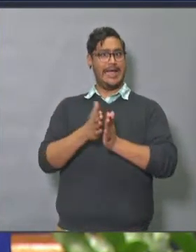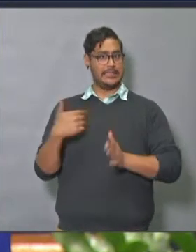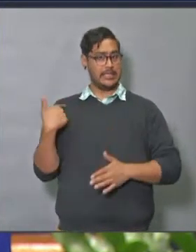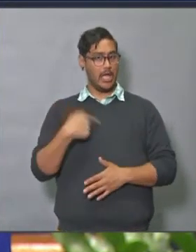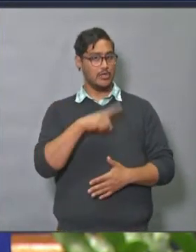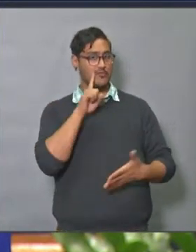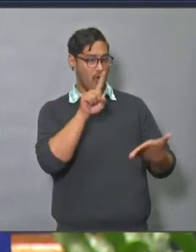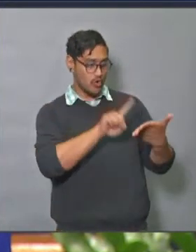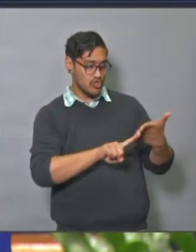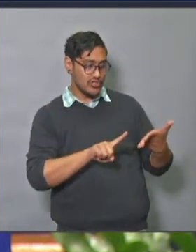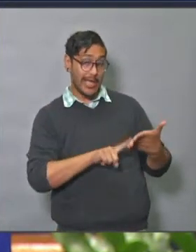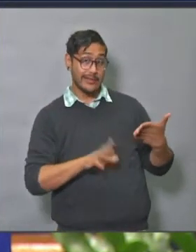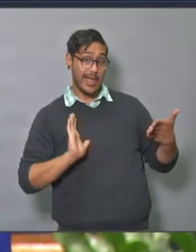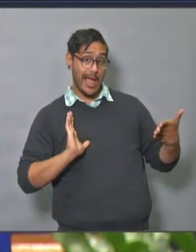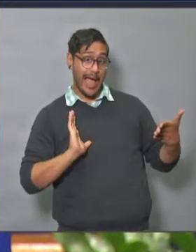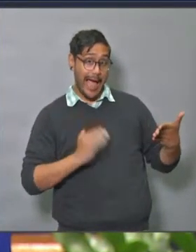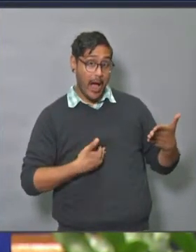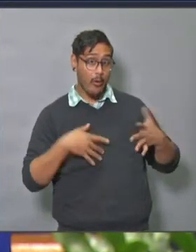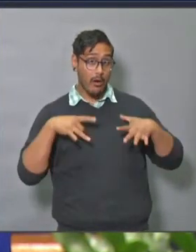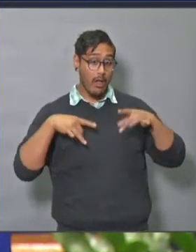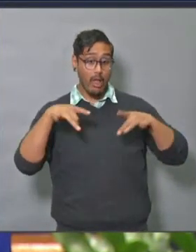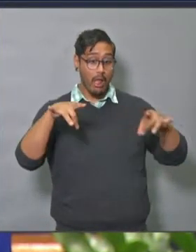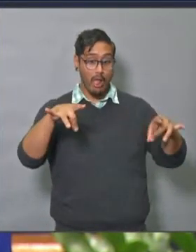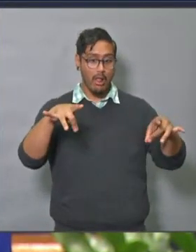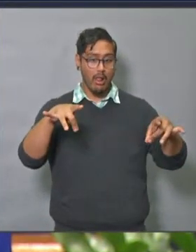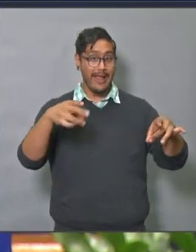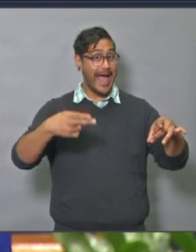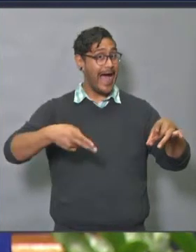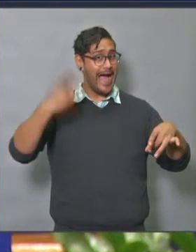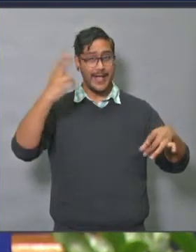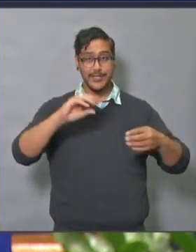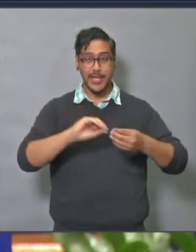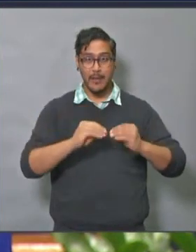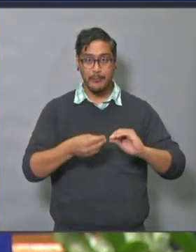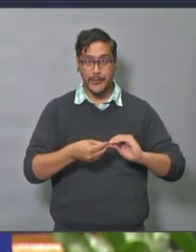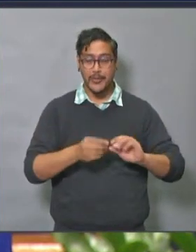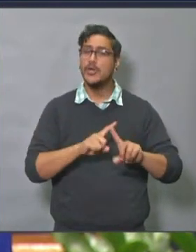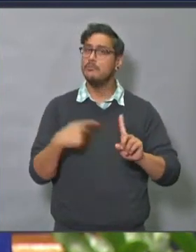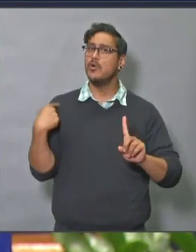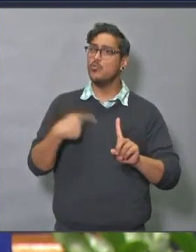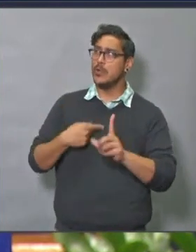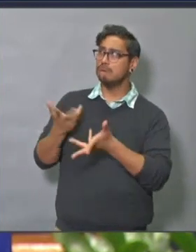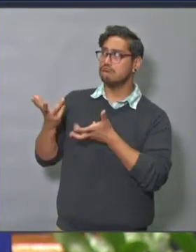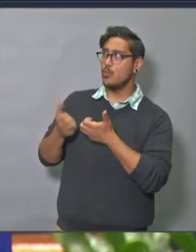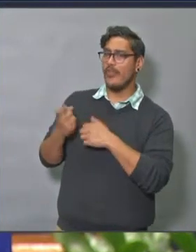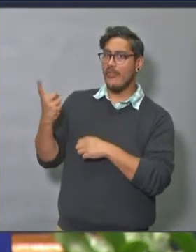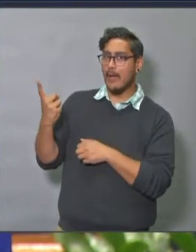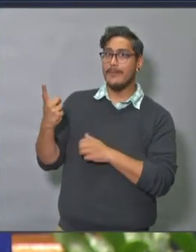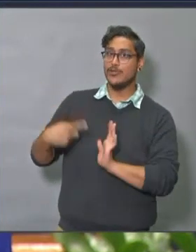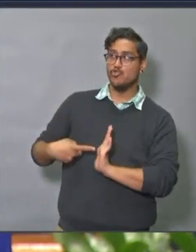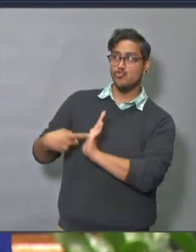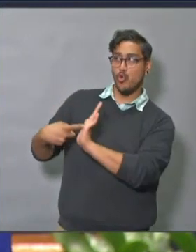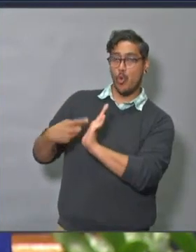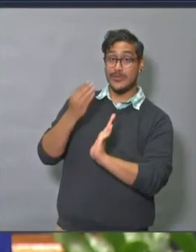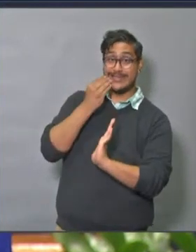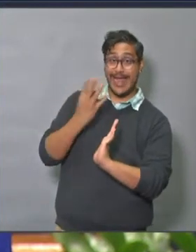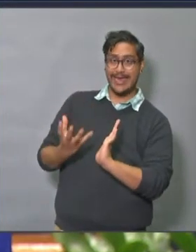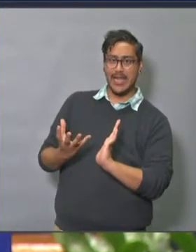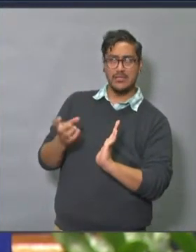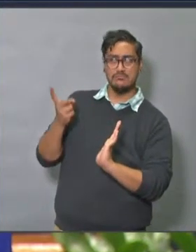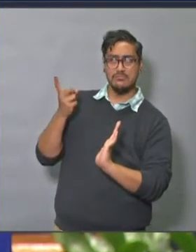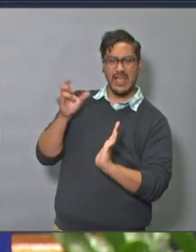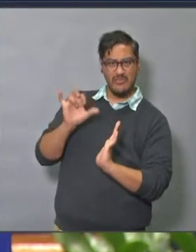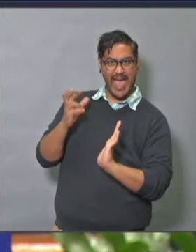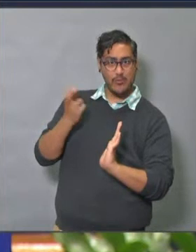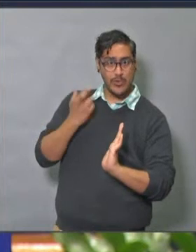our case counts are high, but we've been working with them and we've shown them our data that indicates that's really, at this point, a